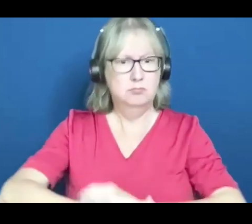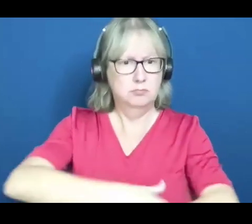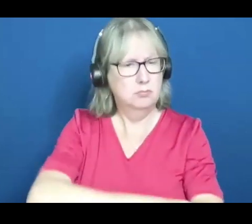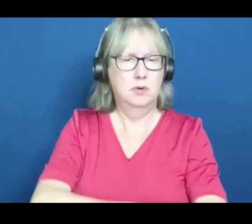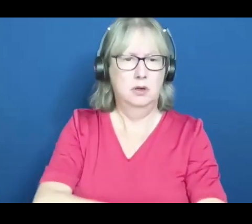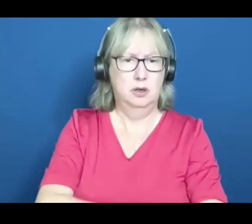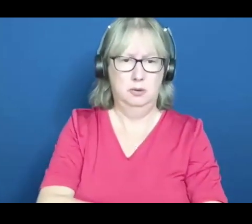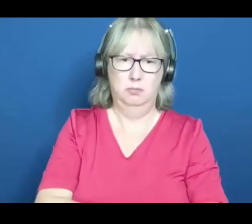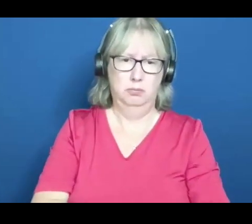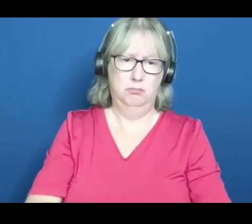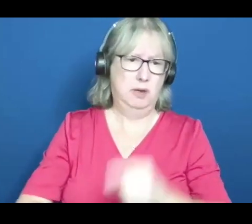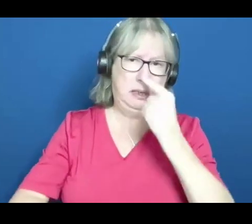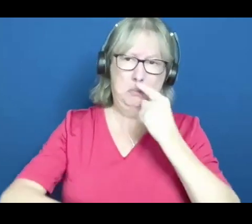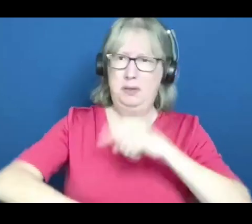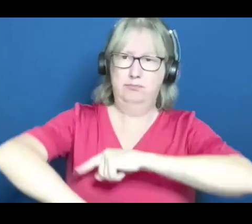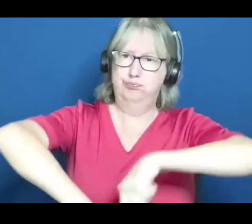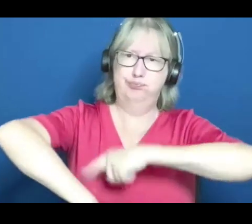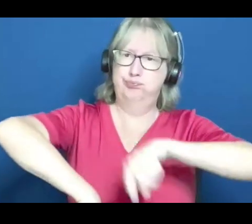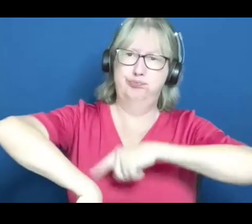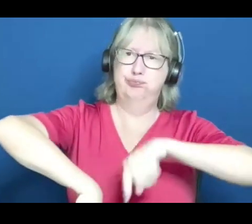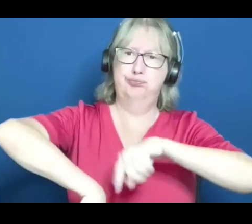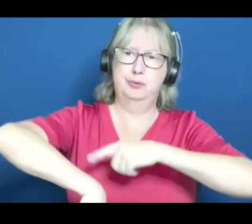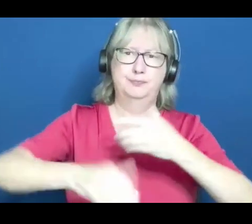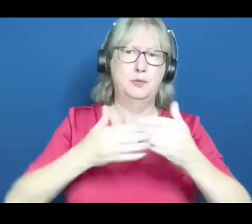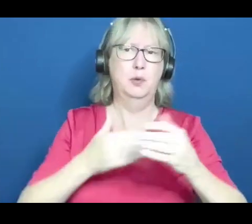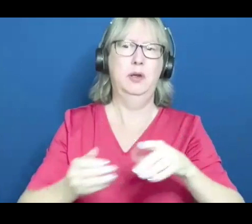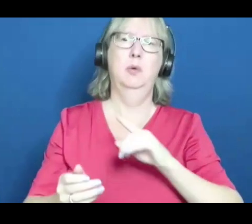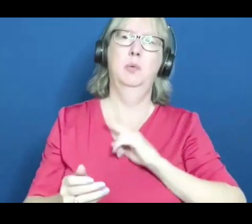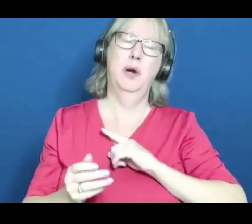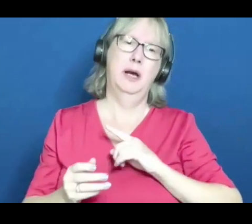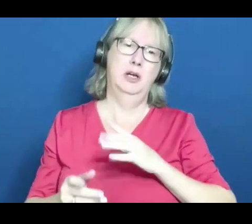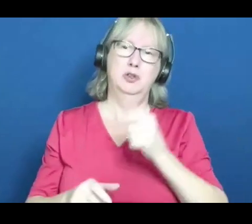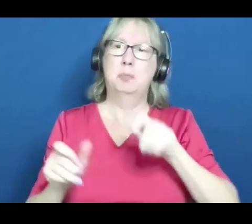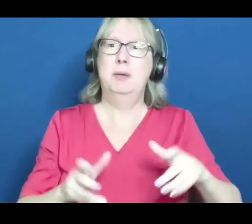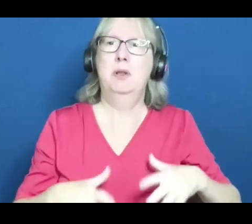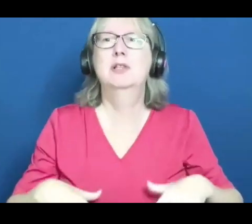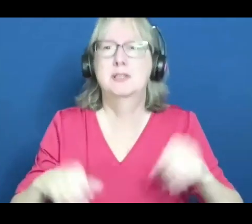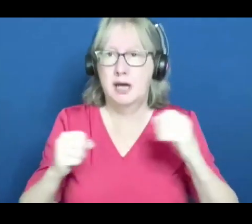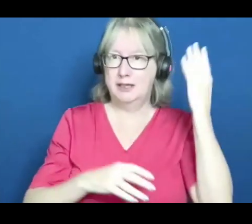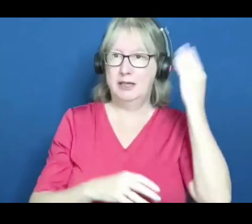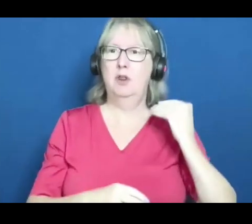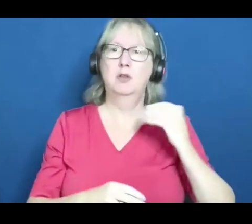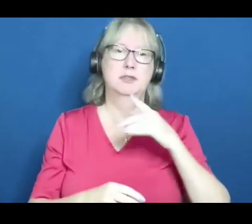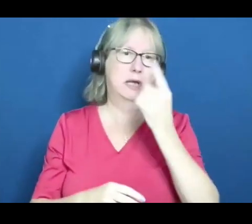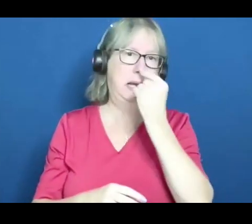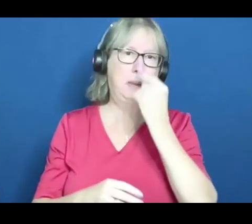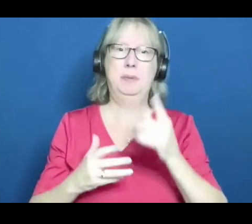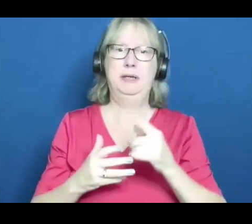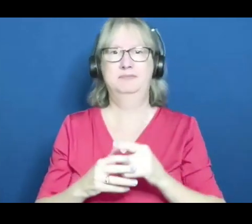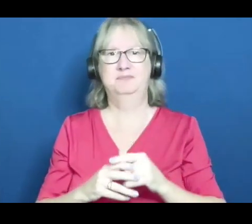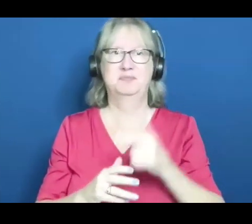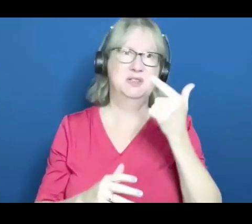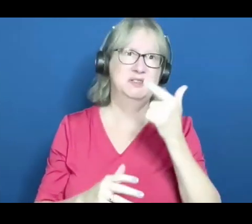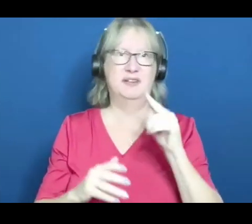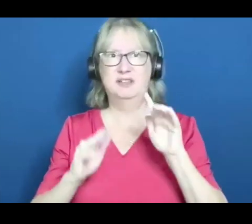winding path. Typically, people when they start with hearing loss, it can be 7, 10,